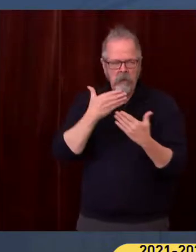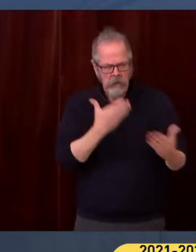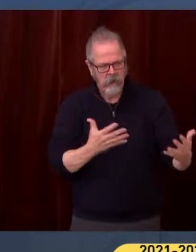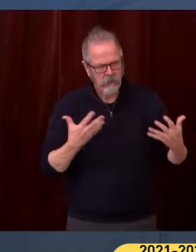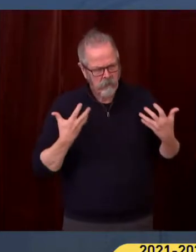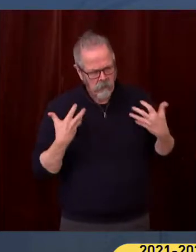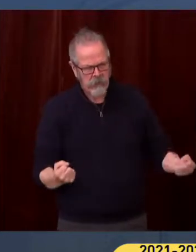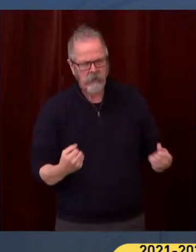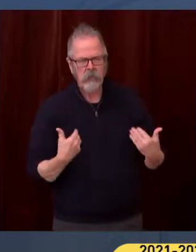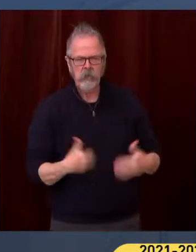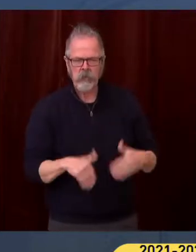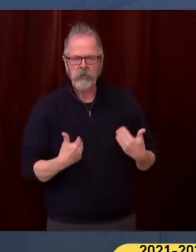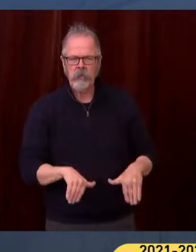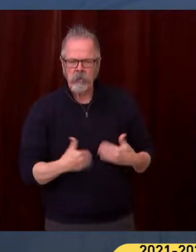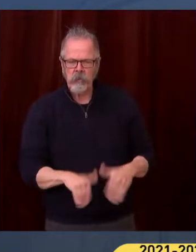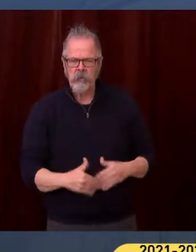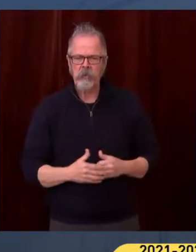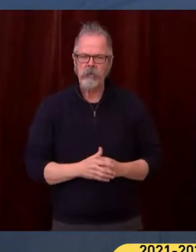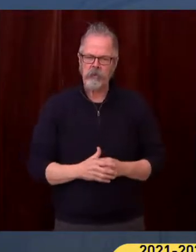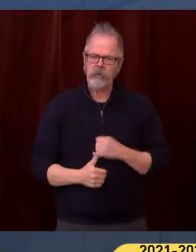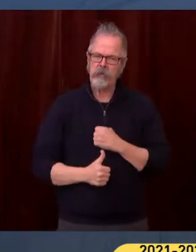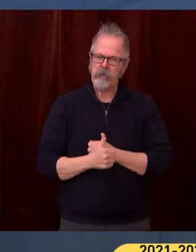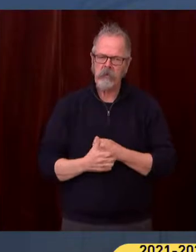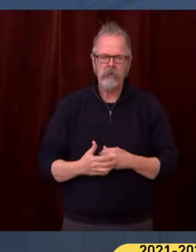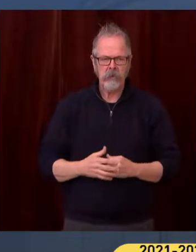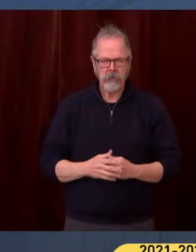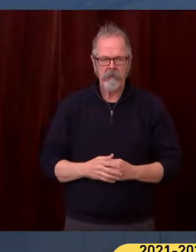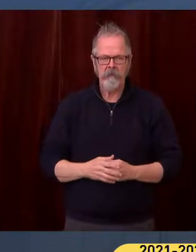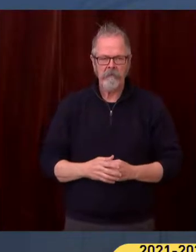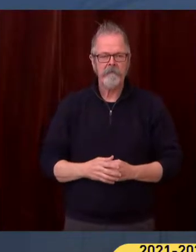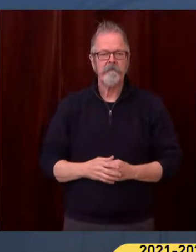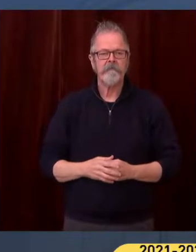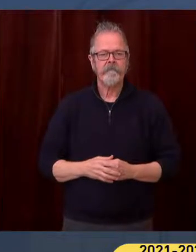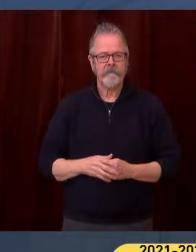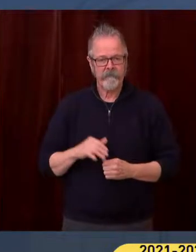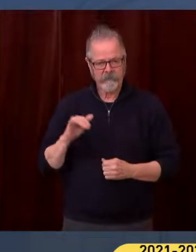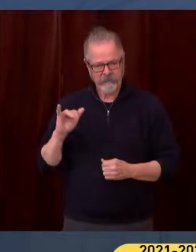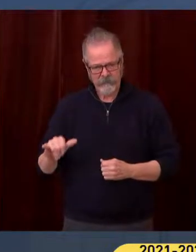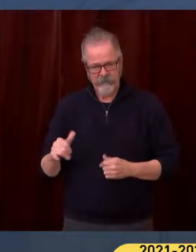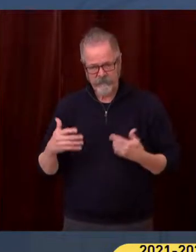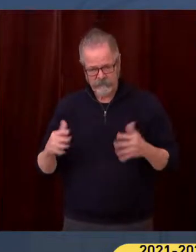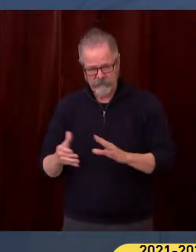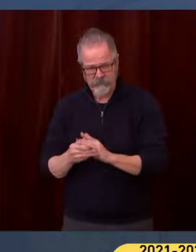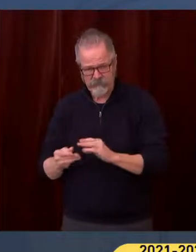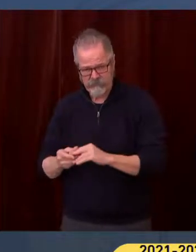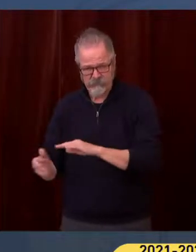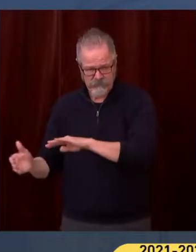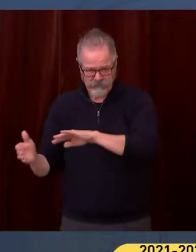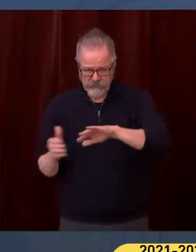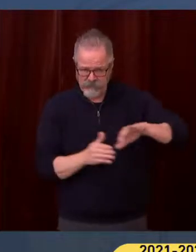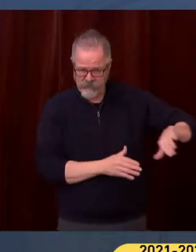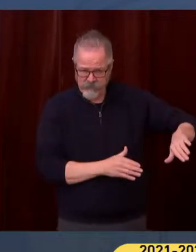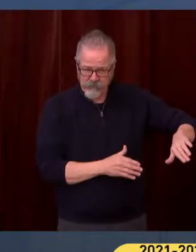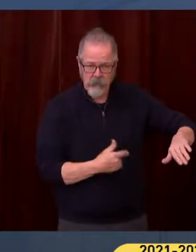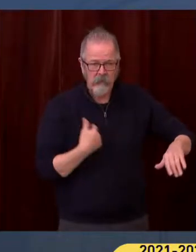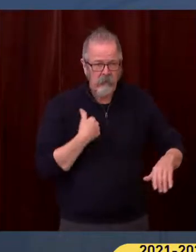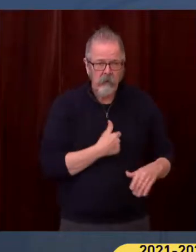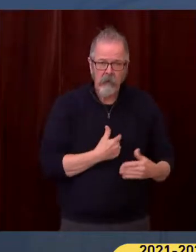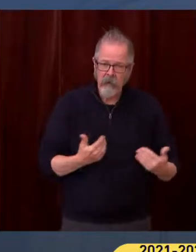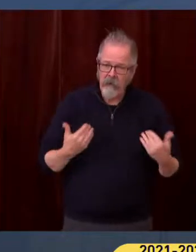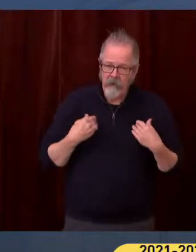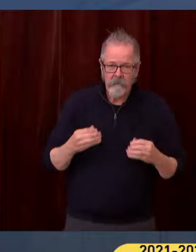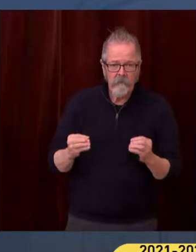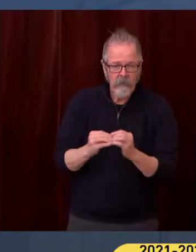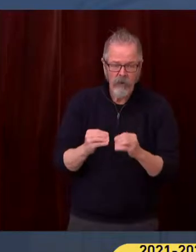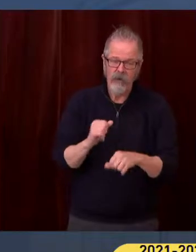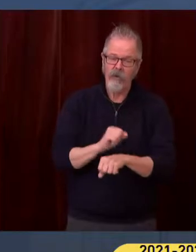clearly, beyond transportation. We know that our legislature passed a bill to update our greenhouse gas limits that